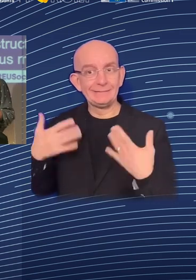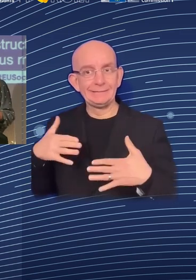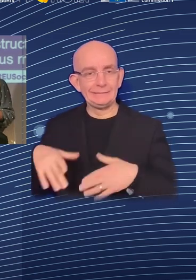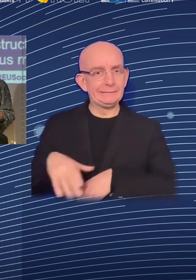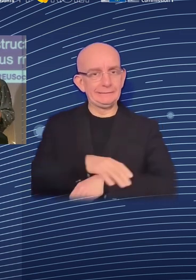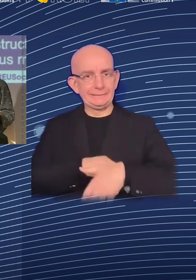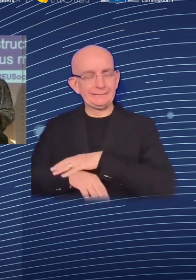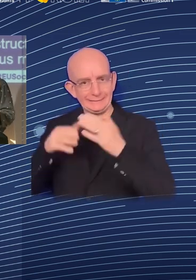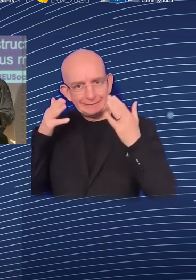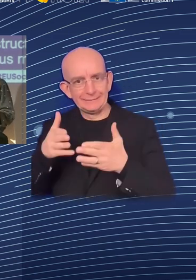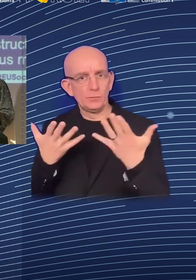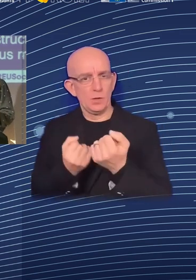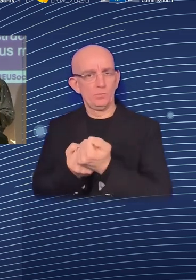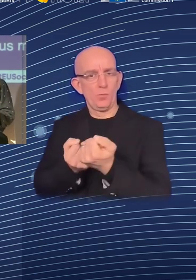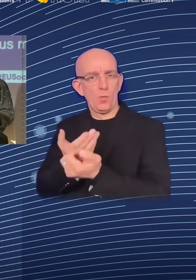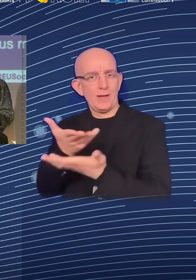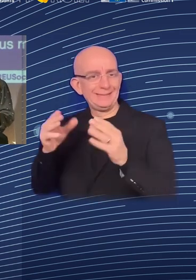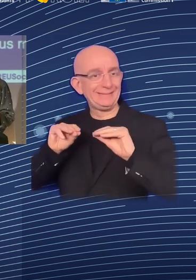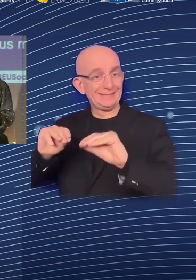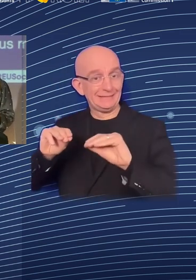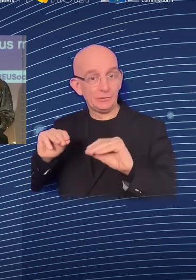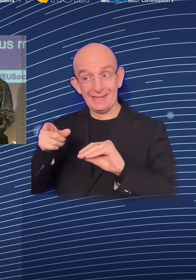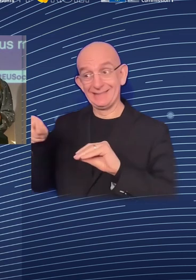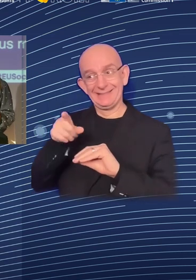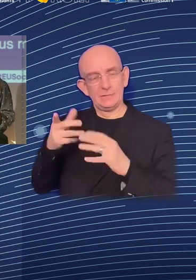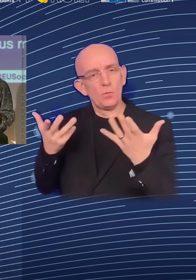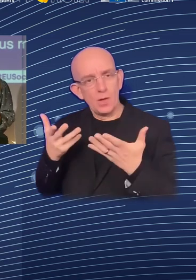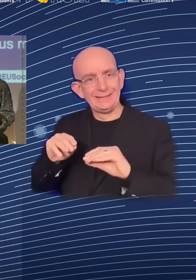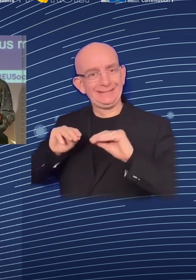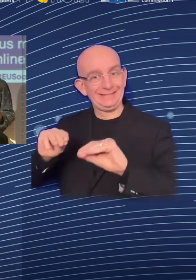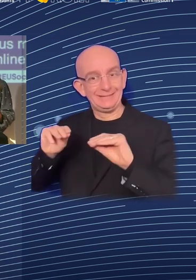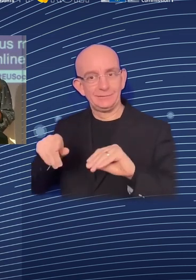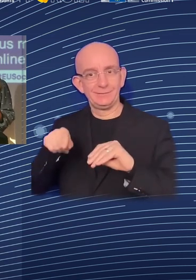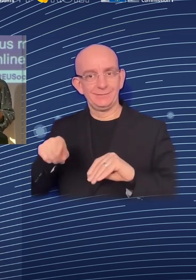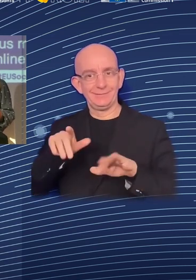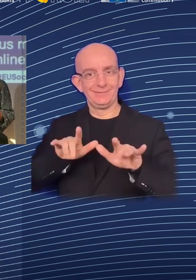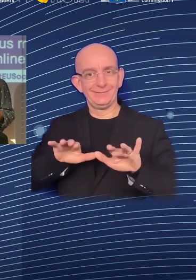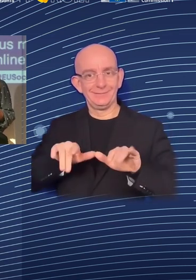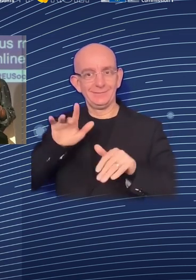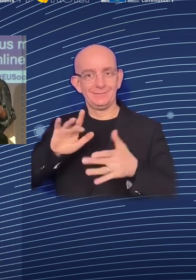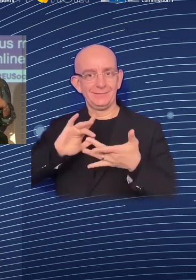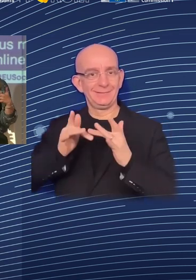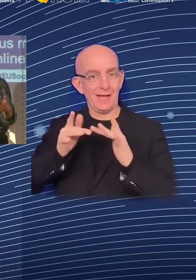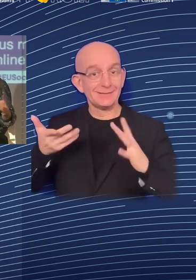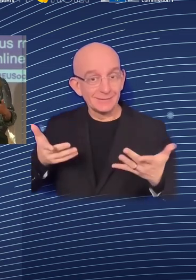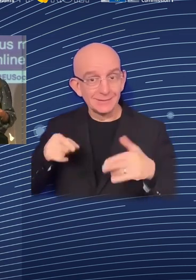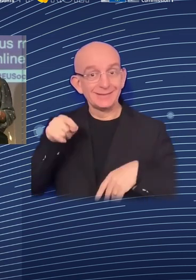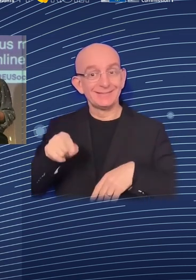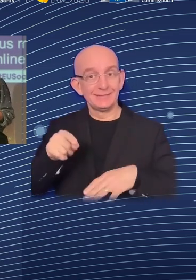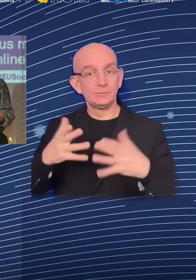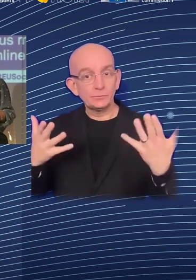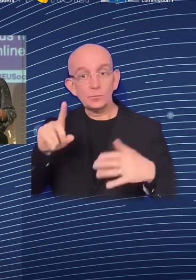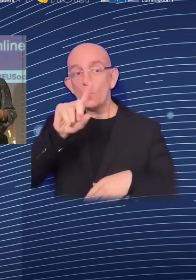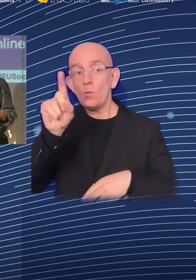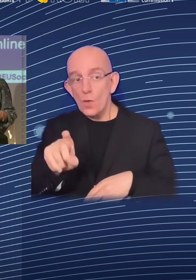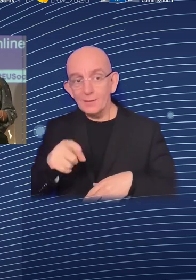and online systems, because our teachers were not very prepared for the situation, and we somehow helped